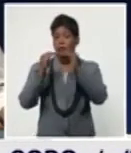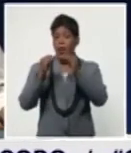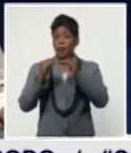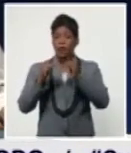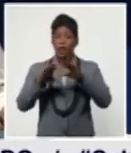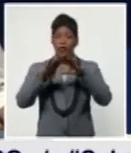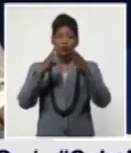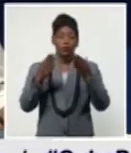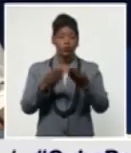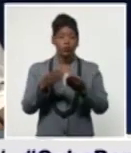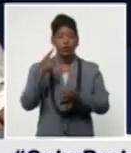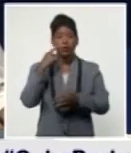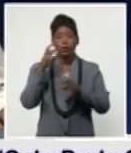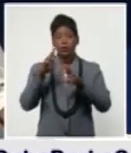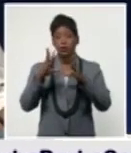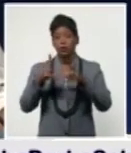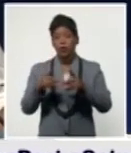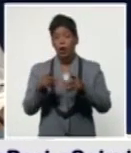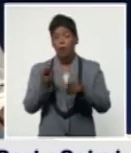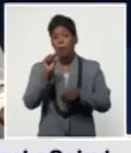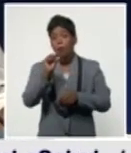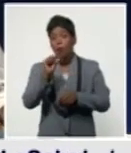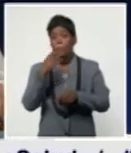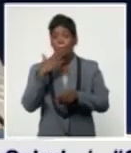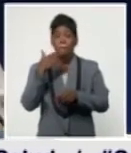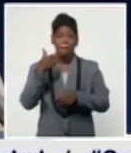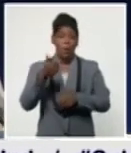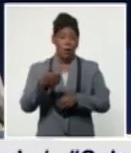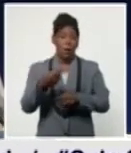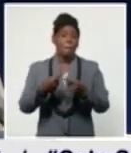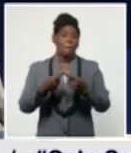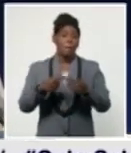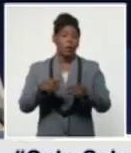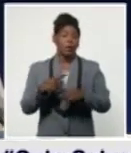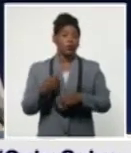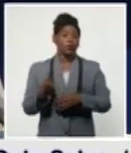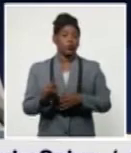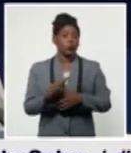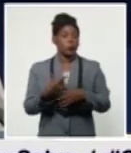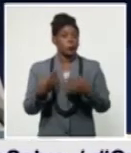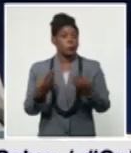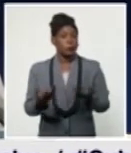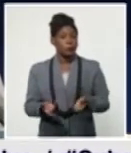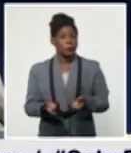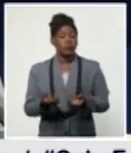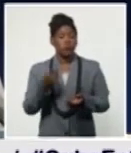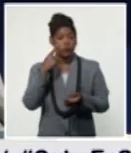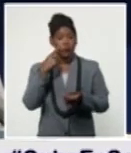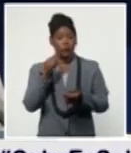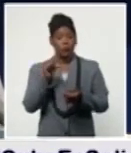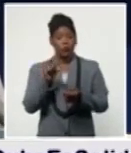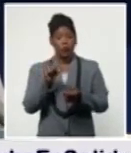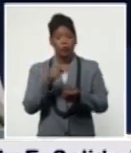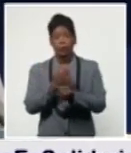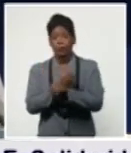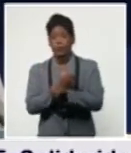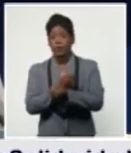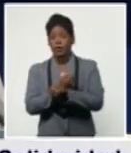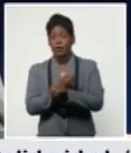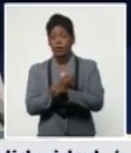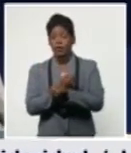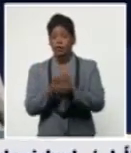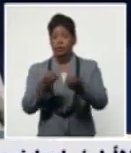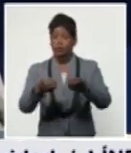in Cuba. And as you can see, favorable results. But nonetheless, we have to